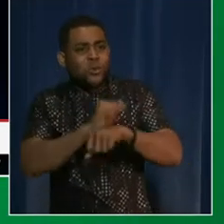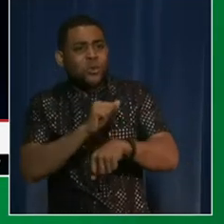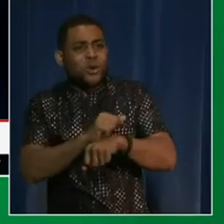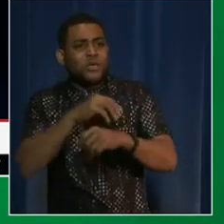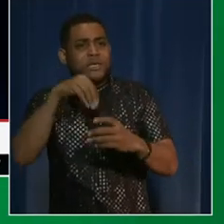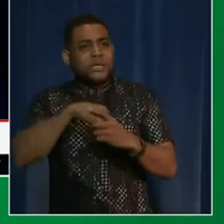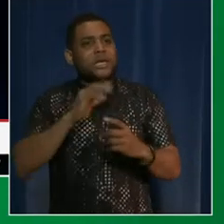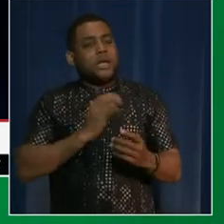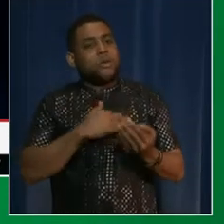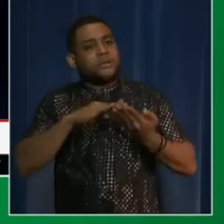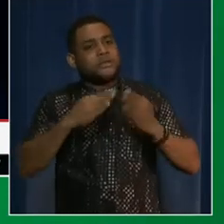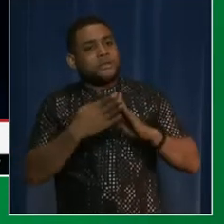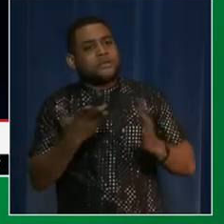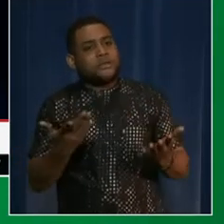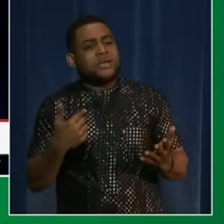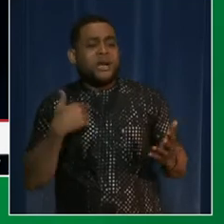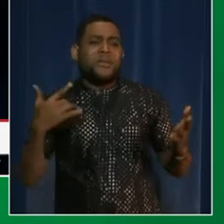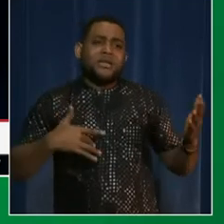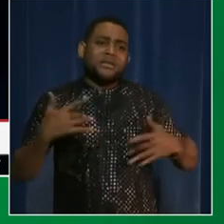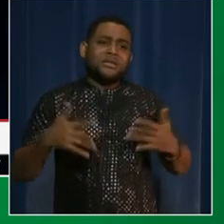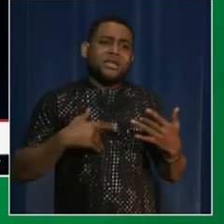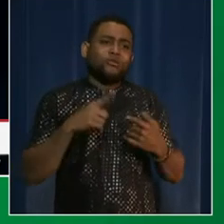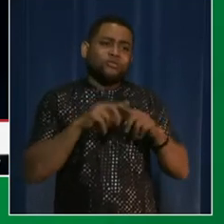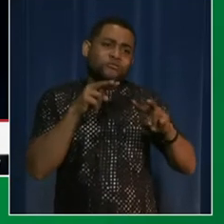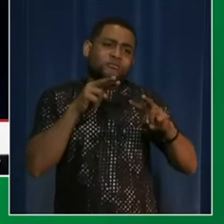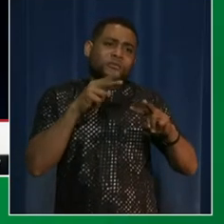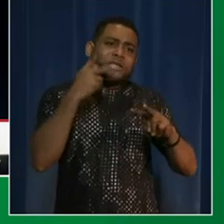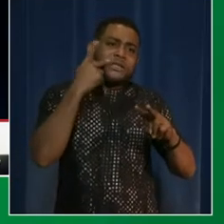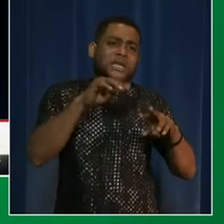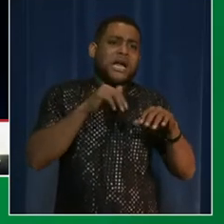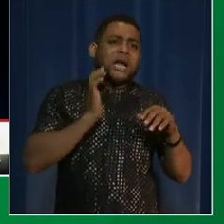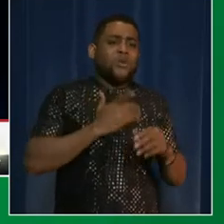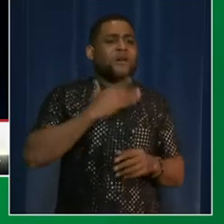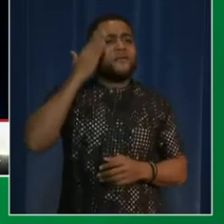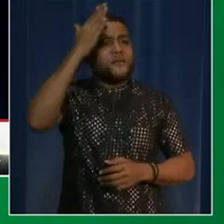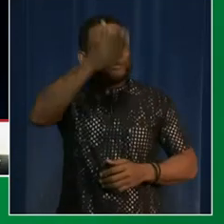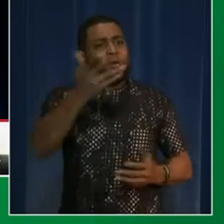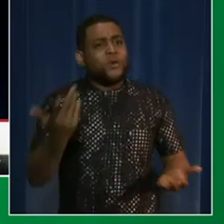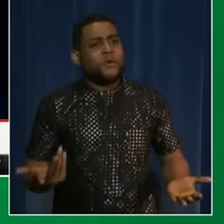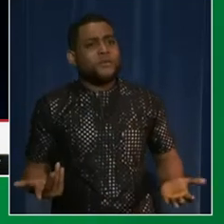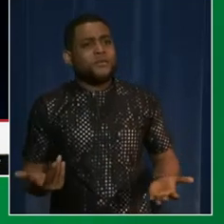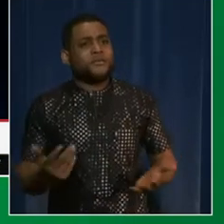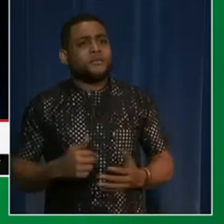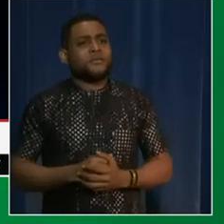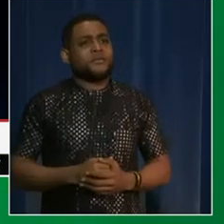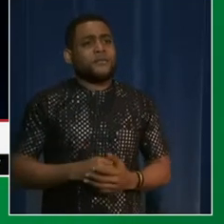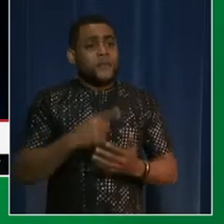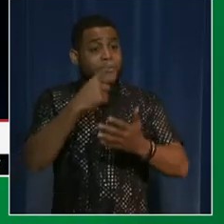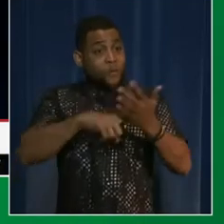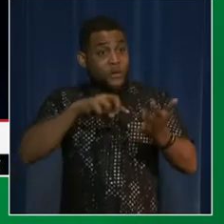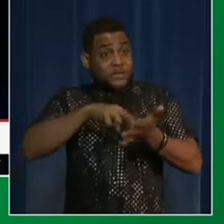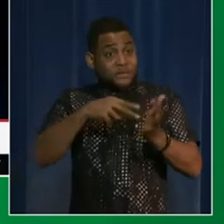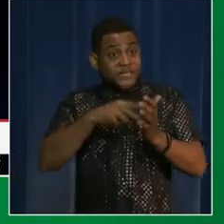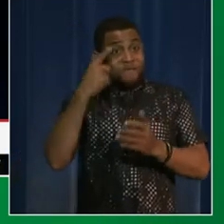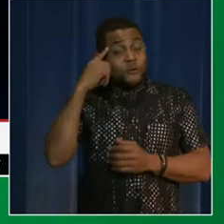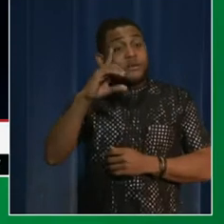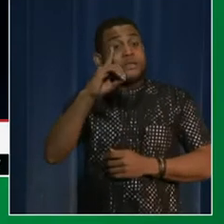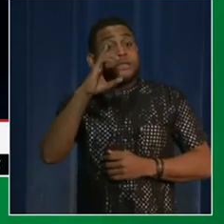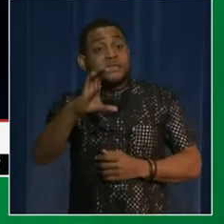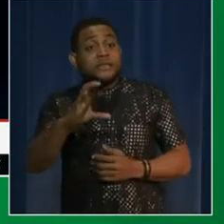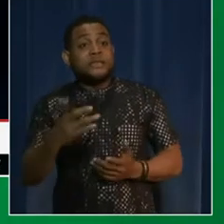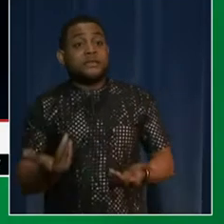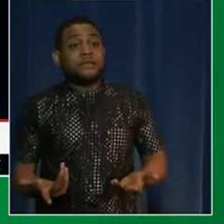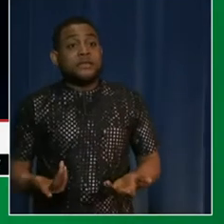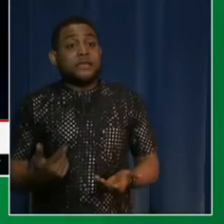And so I'm excited about what the future portends for the District of Columbia. I'm excited that the